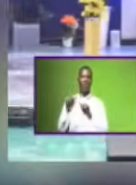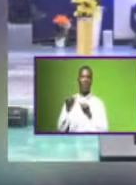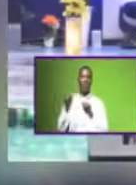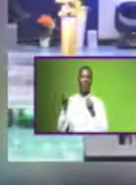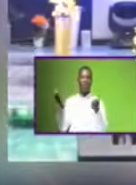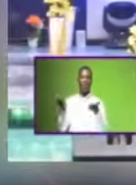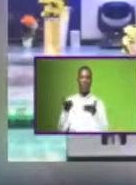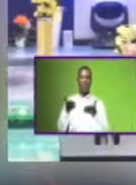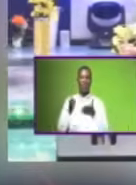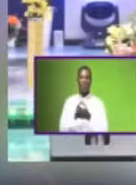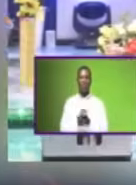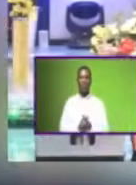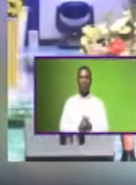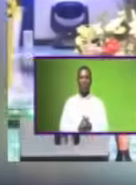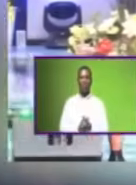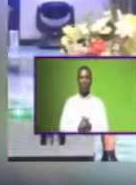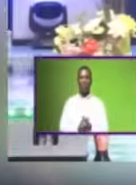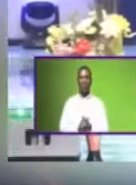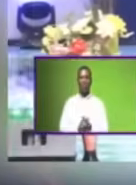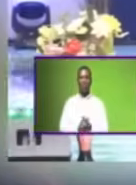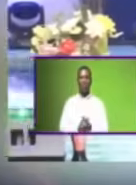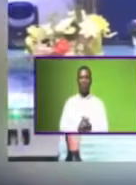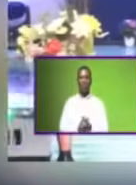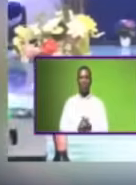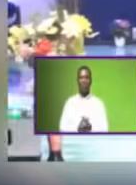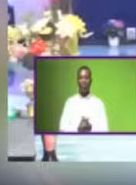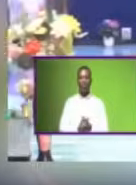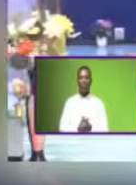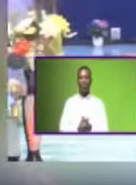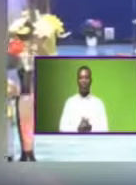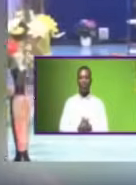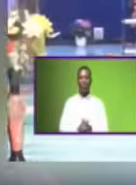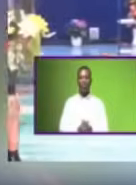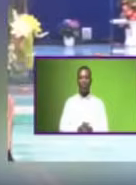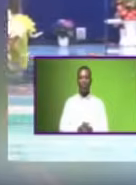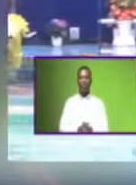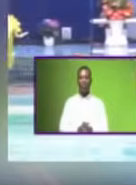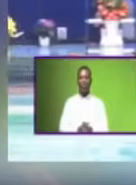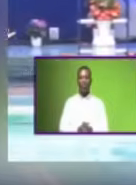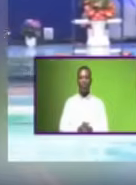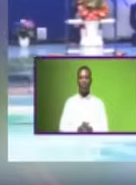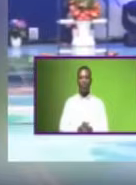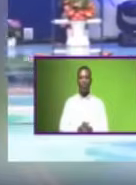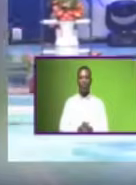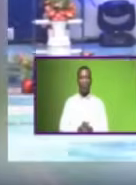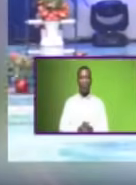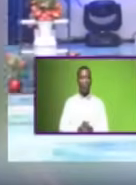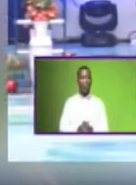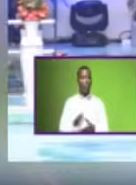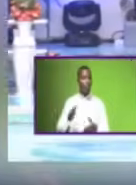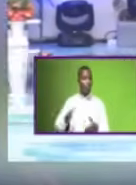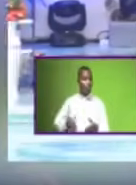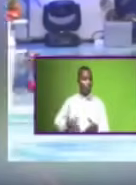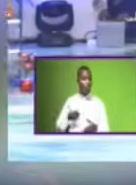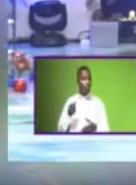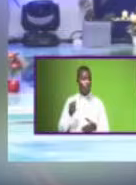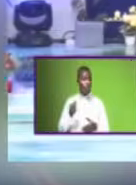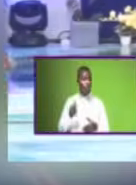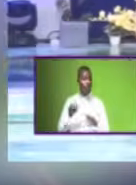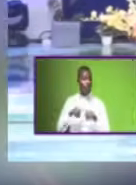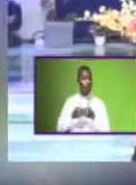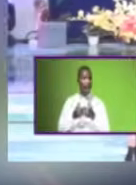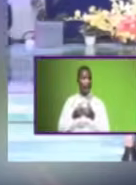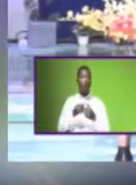house. Now, can I mind the unum sobolo?